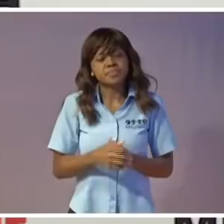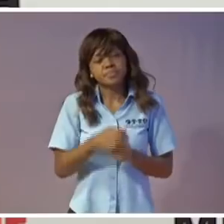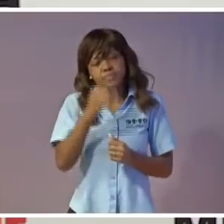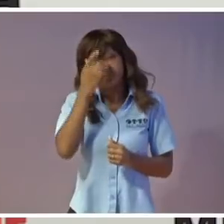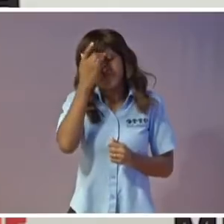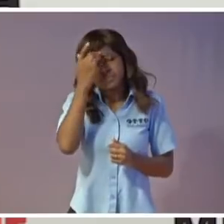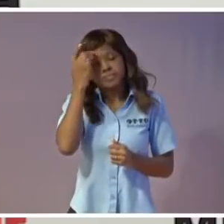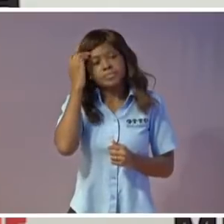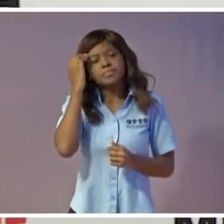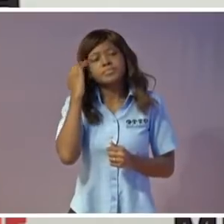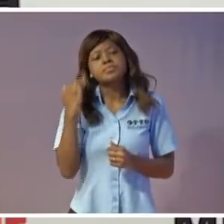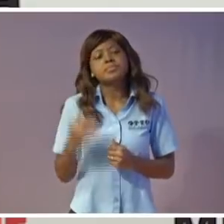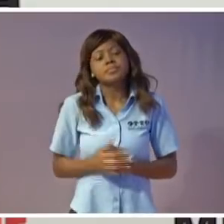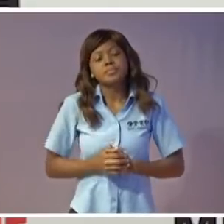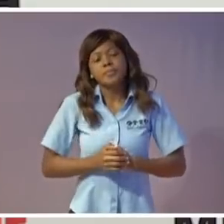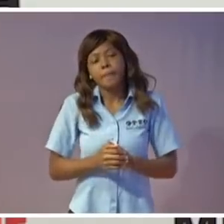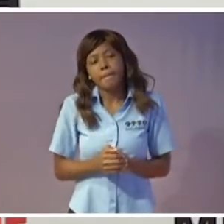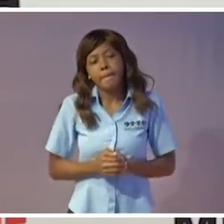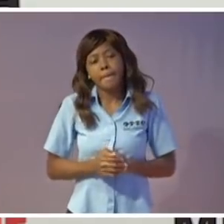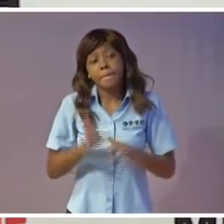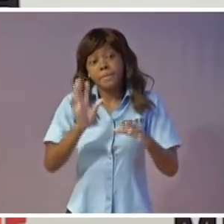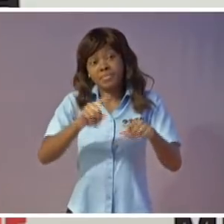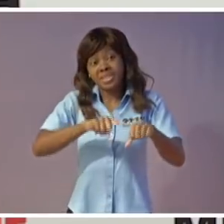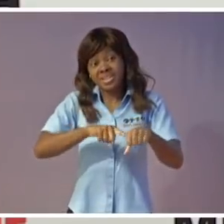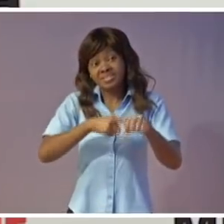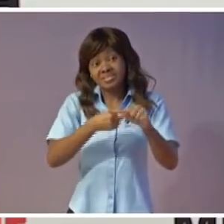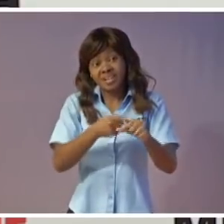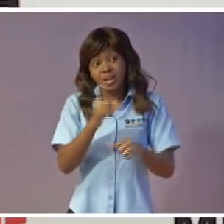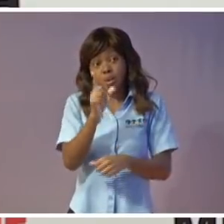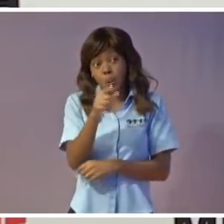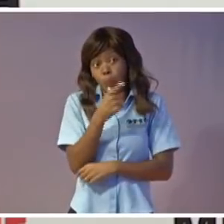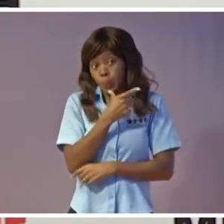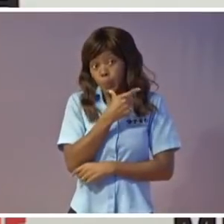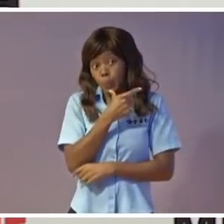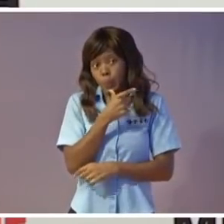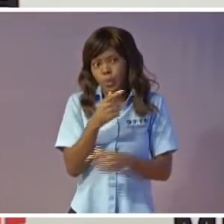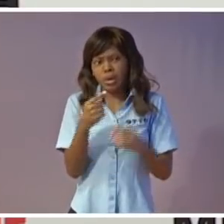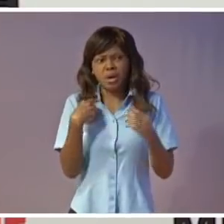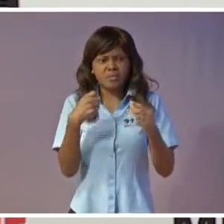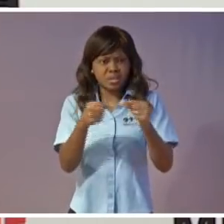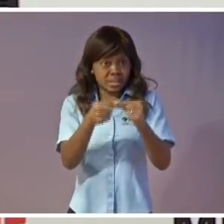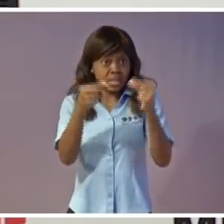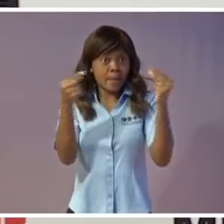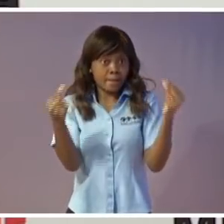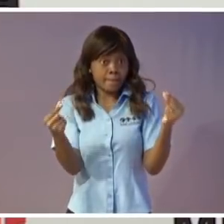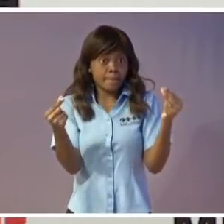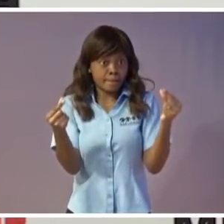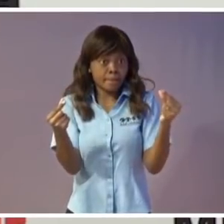of questions. We will start with Guardian Media Limited.